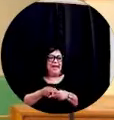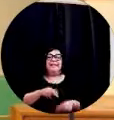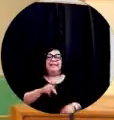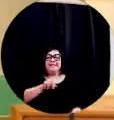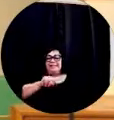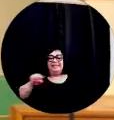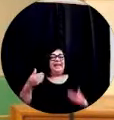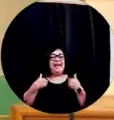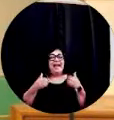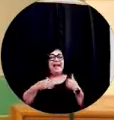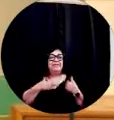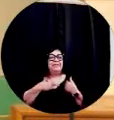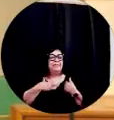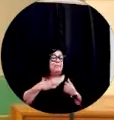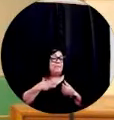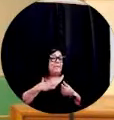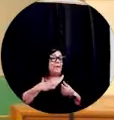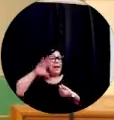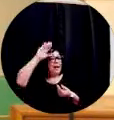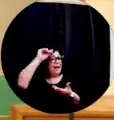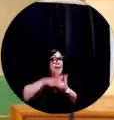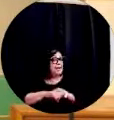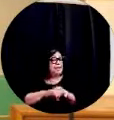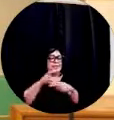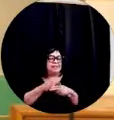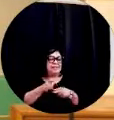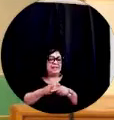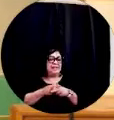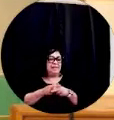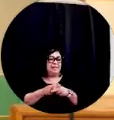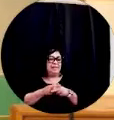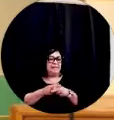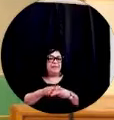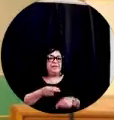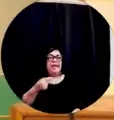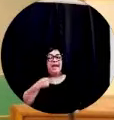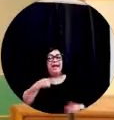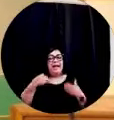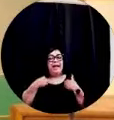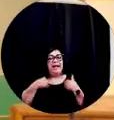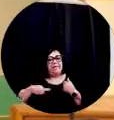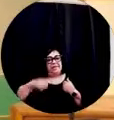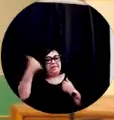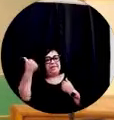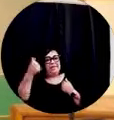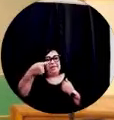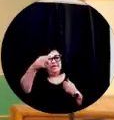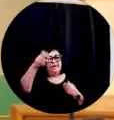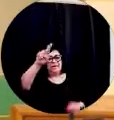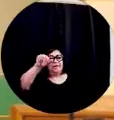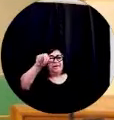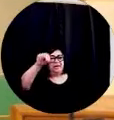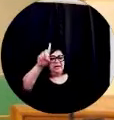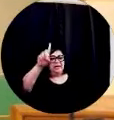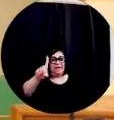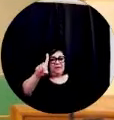have a Douglas Michael. He's not here, he's in New York. He got D.